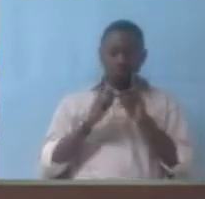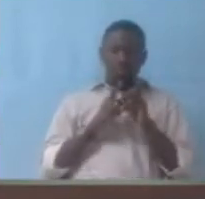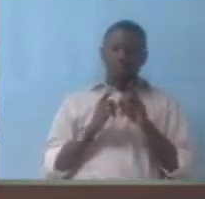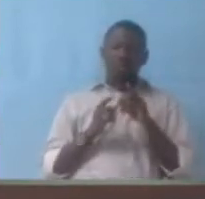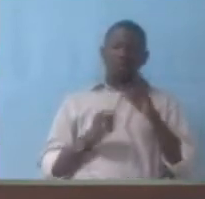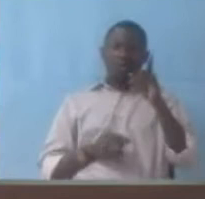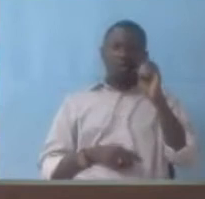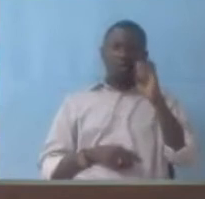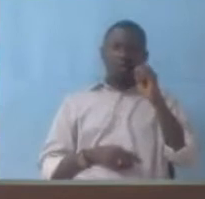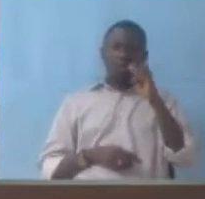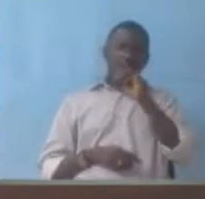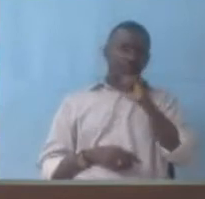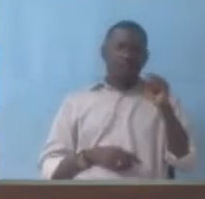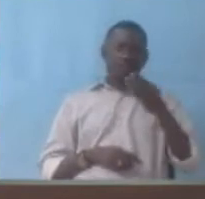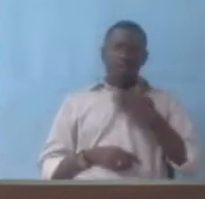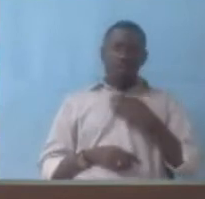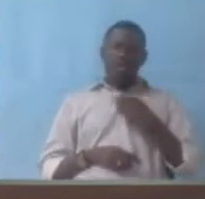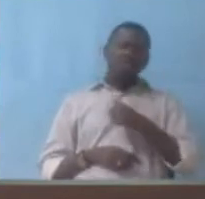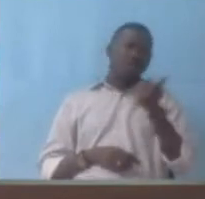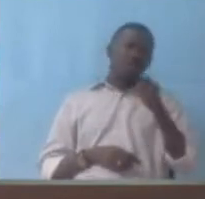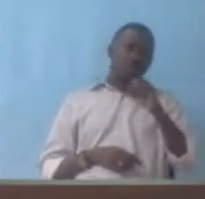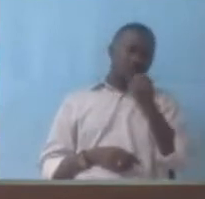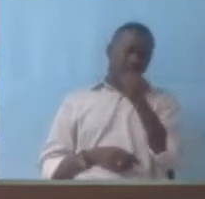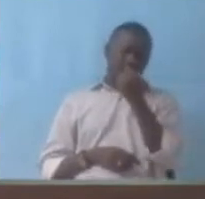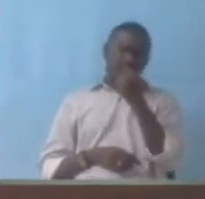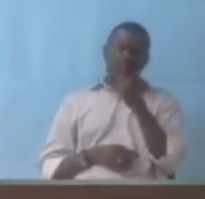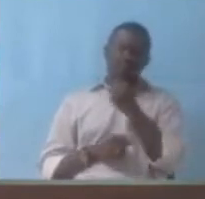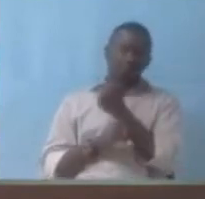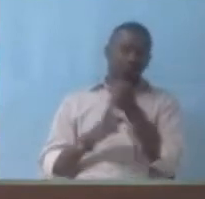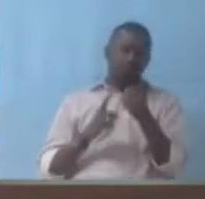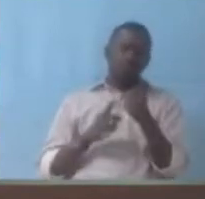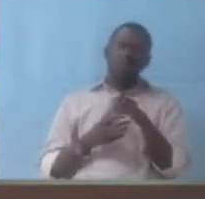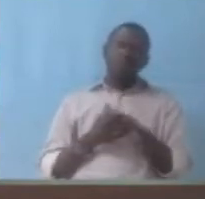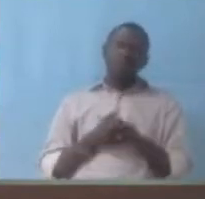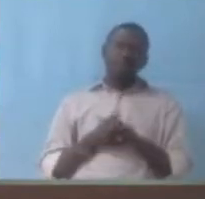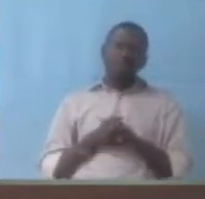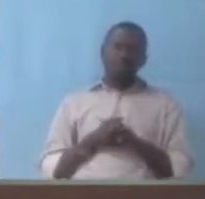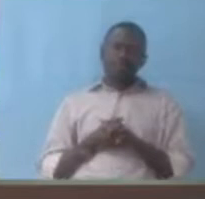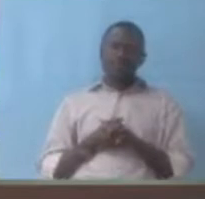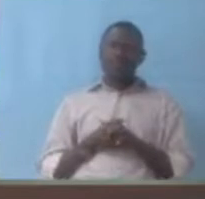effect. Na kaja jana go komi nyin decree mi yalan ko ye londi na dana ko ya ku